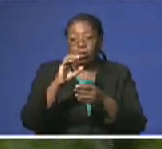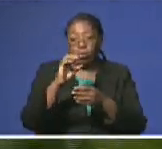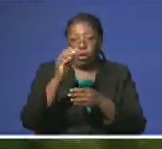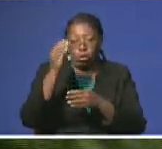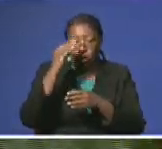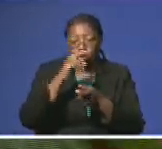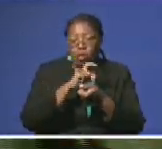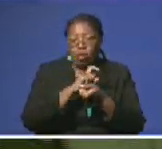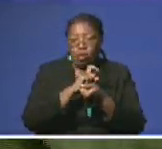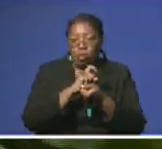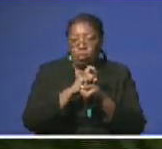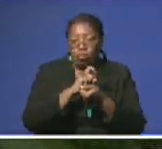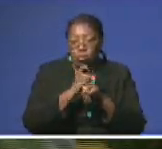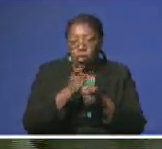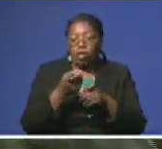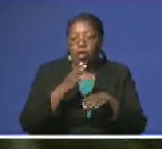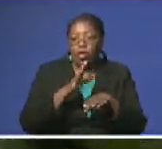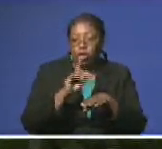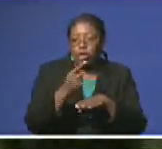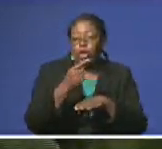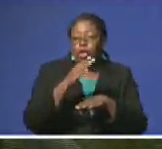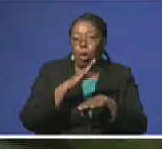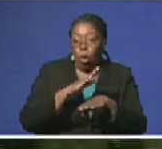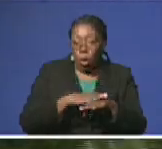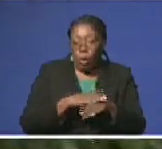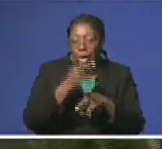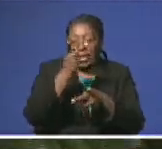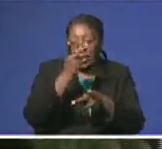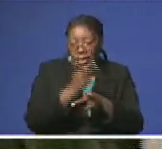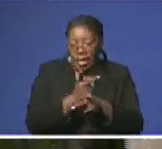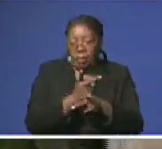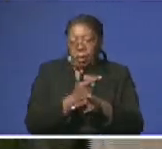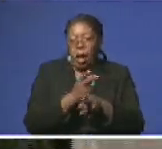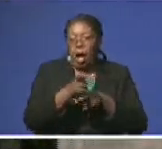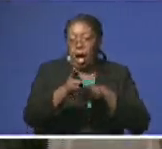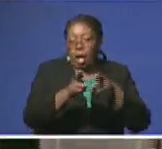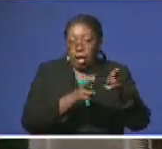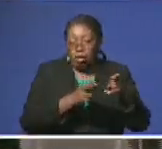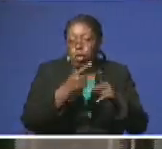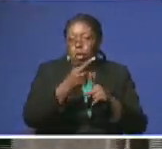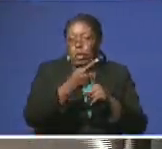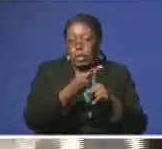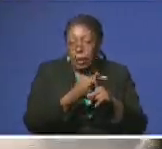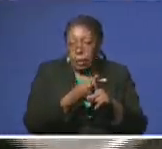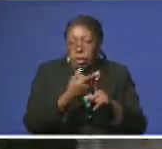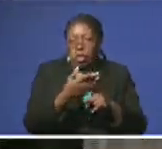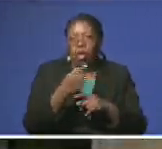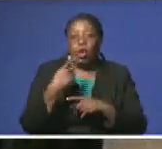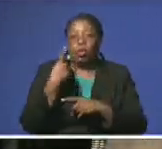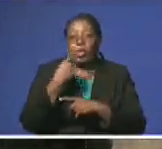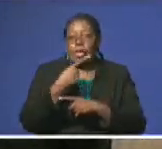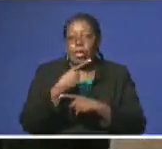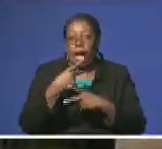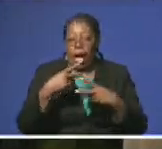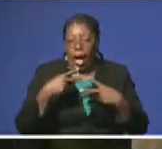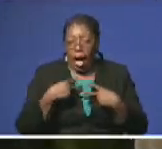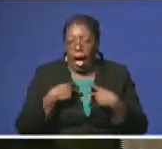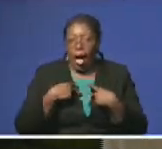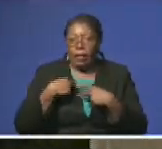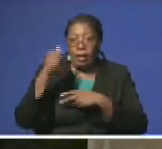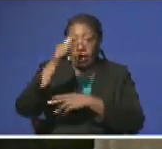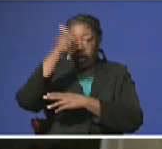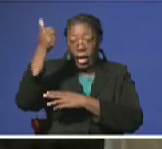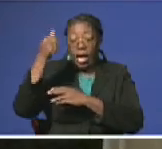on and maintain a certain temperature in the farm. We have a dehumidifier, we have air blowers and fans that assist